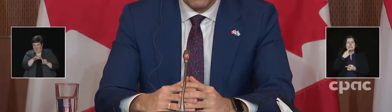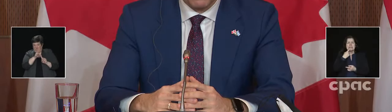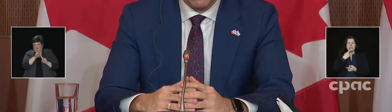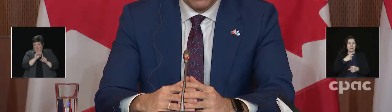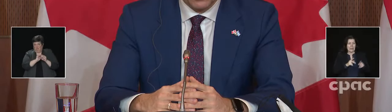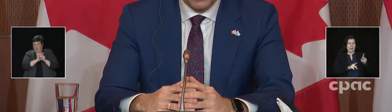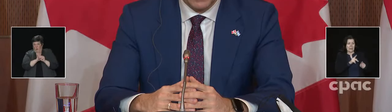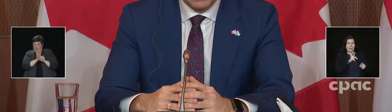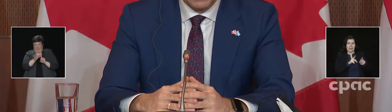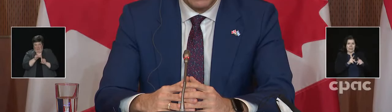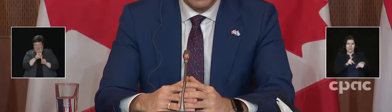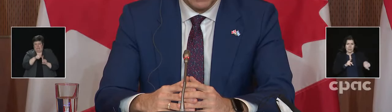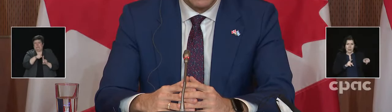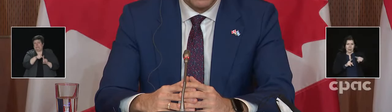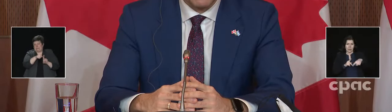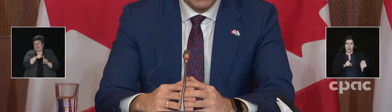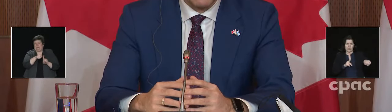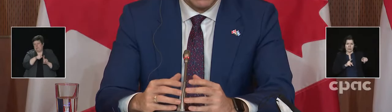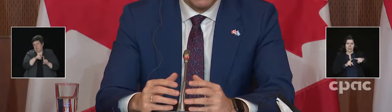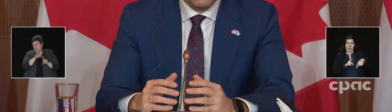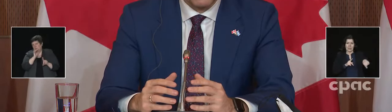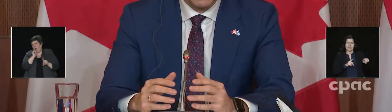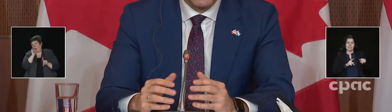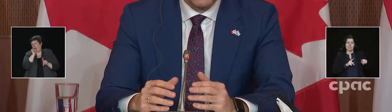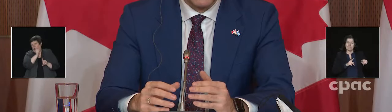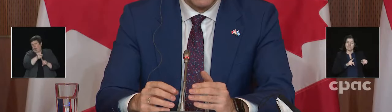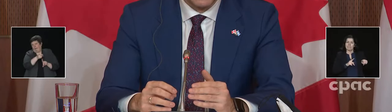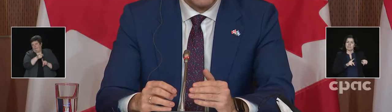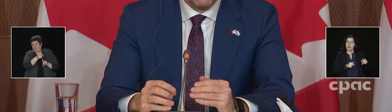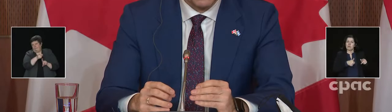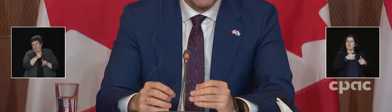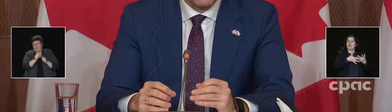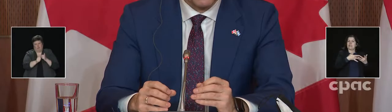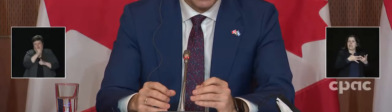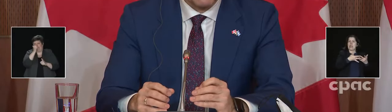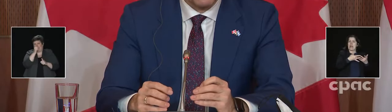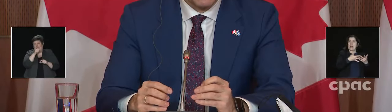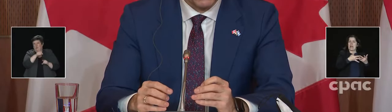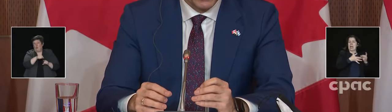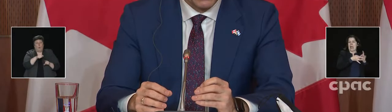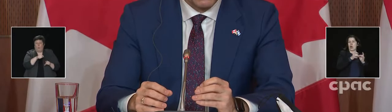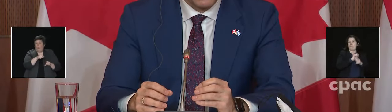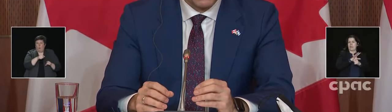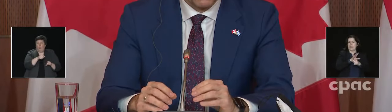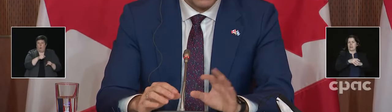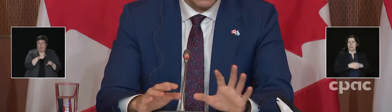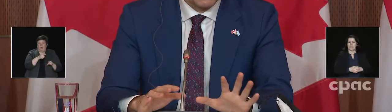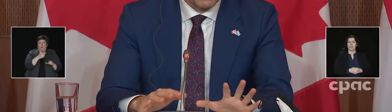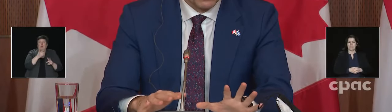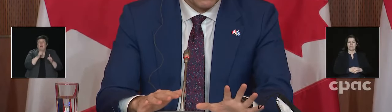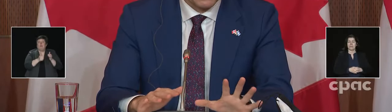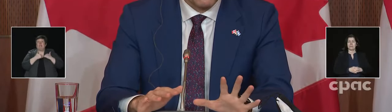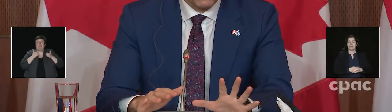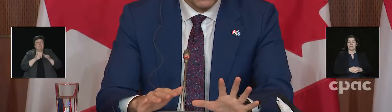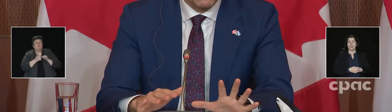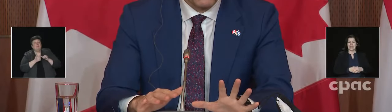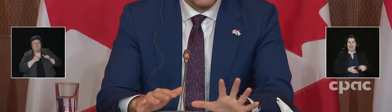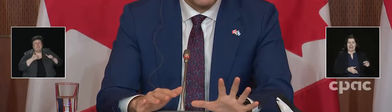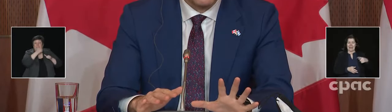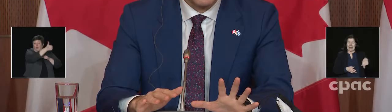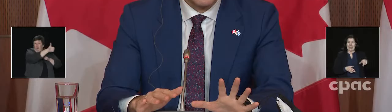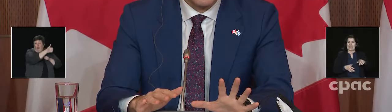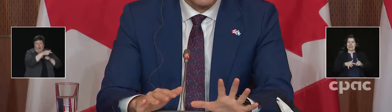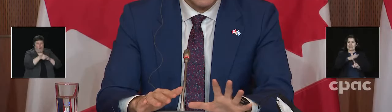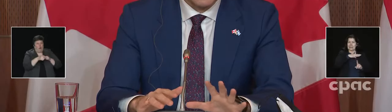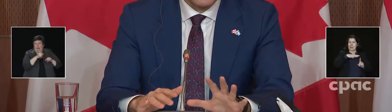to be vulnerable to COVID-19, and sometimes in circumstances in which it is more difficult for them to be treated. So people living in more